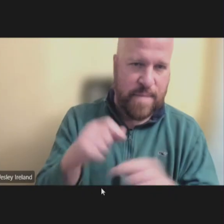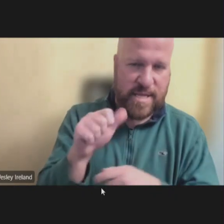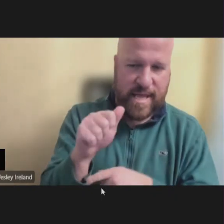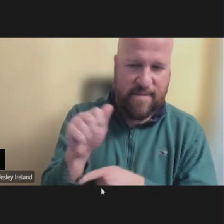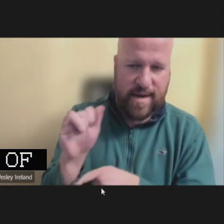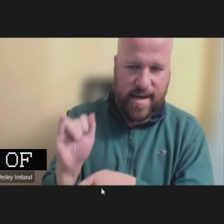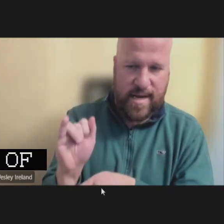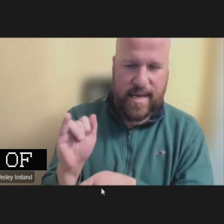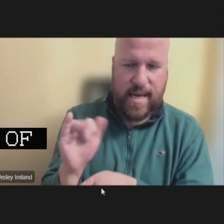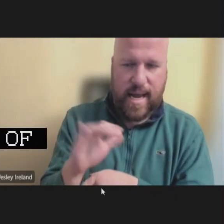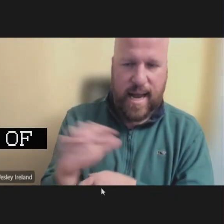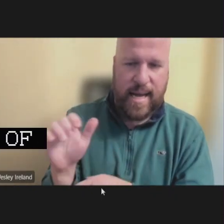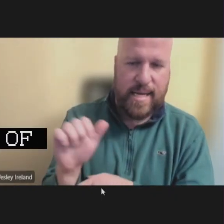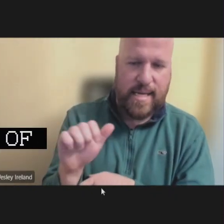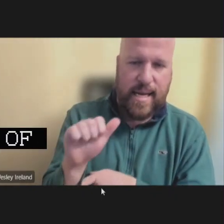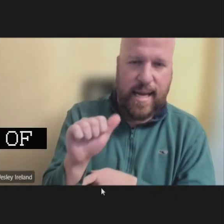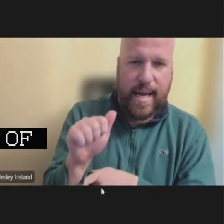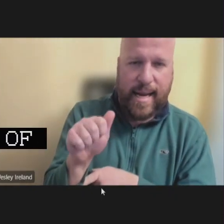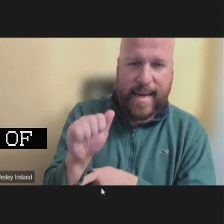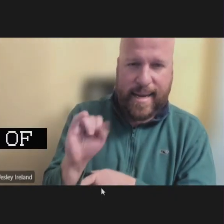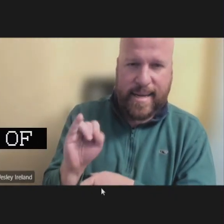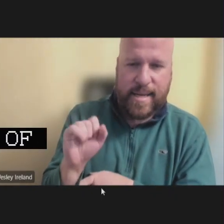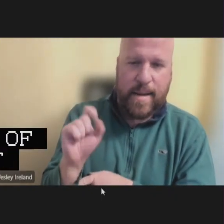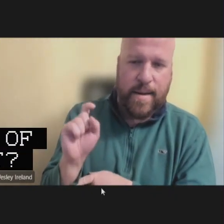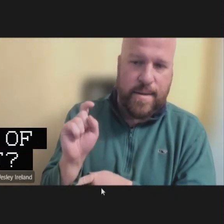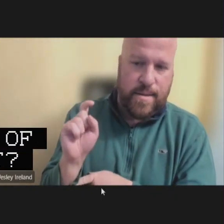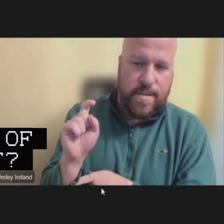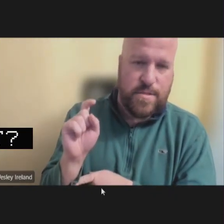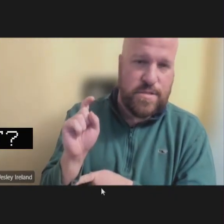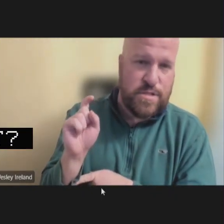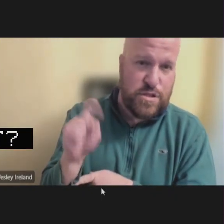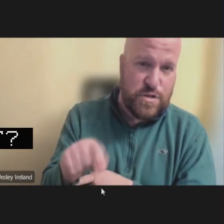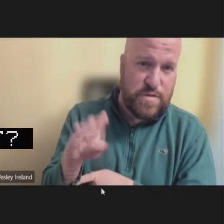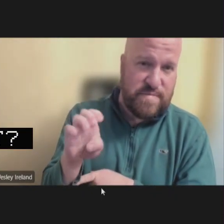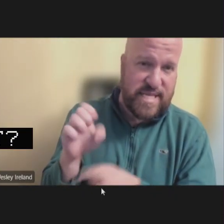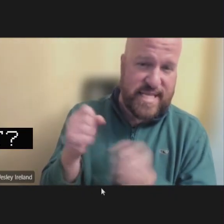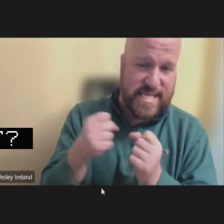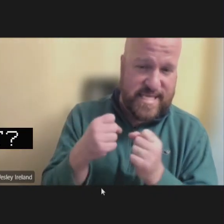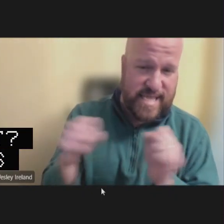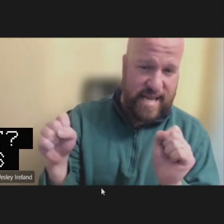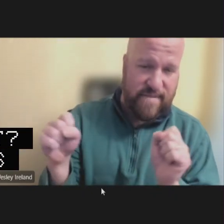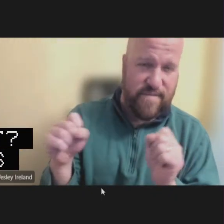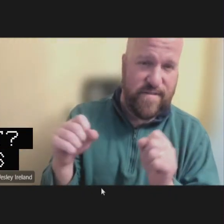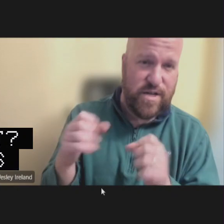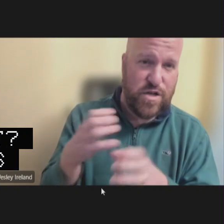So there'll be many types of AI and AI